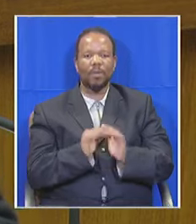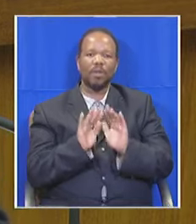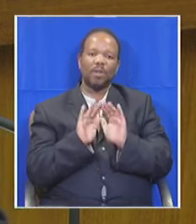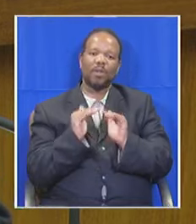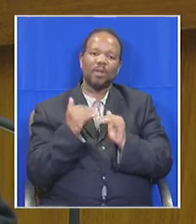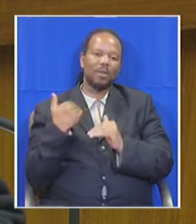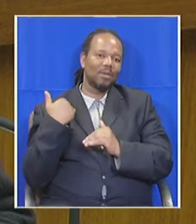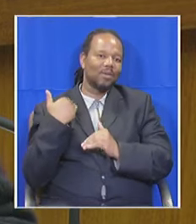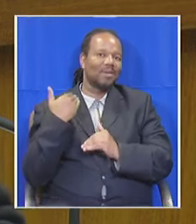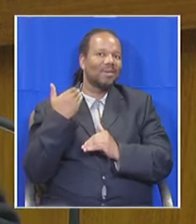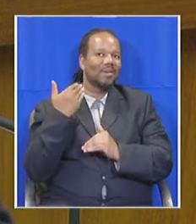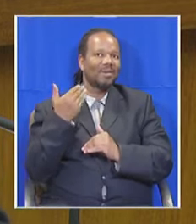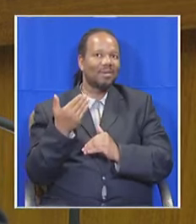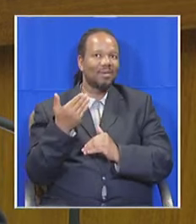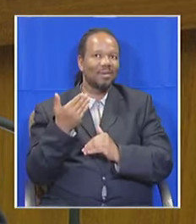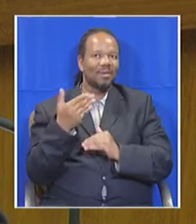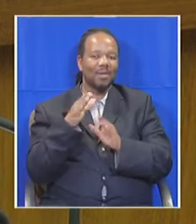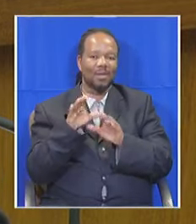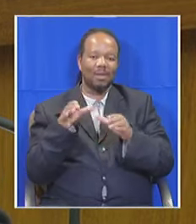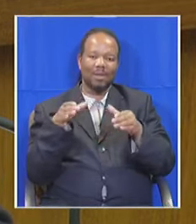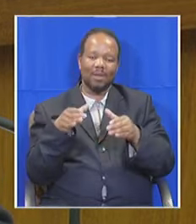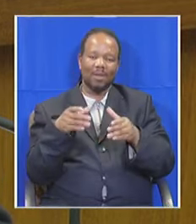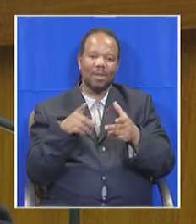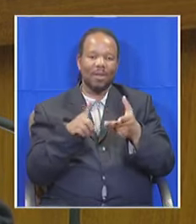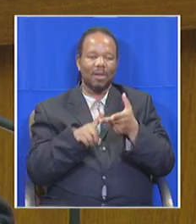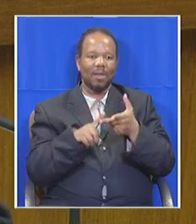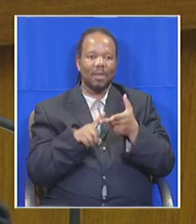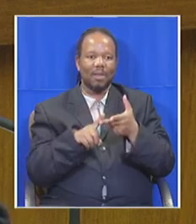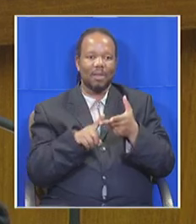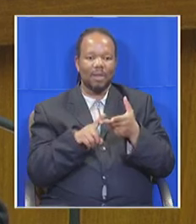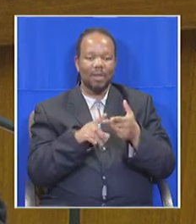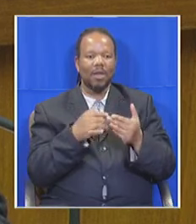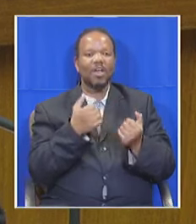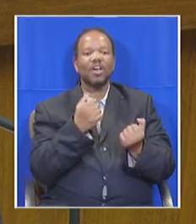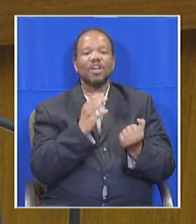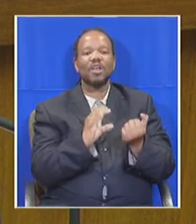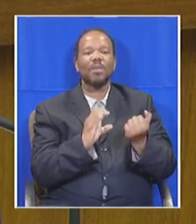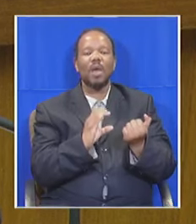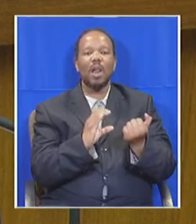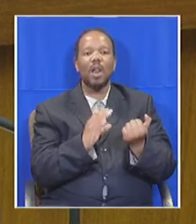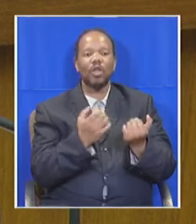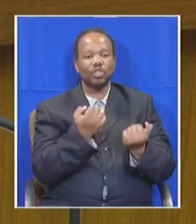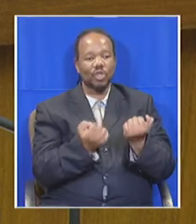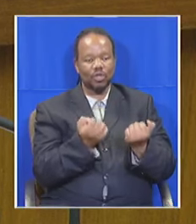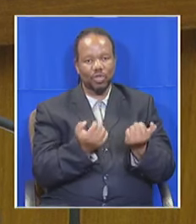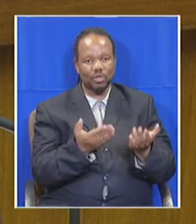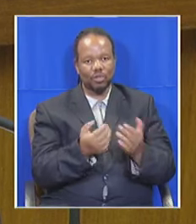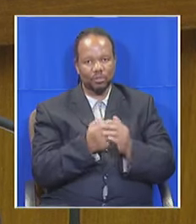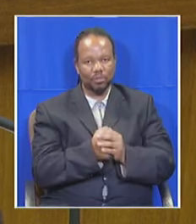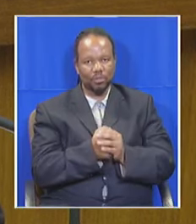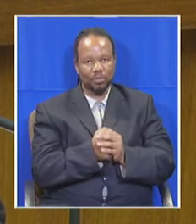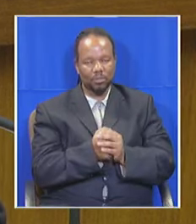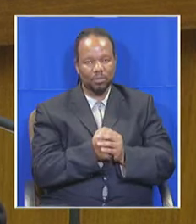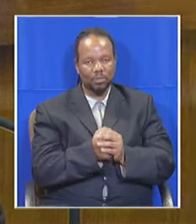and the politicization of criminal justice have by and large energized our collective effort to creating the new